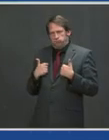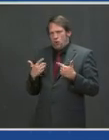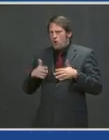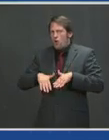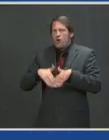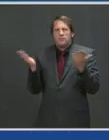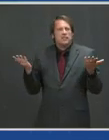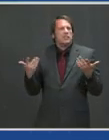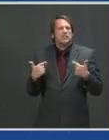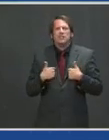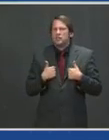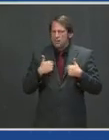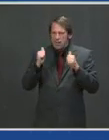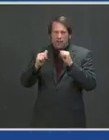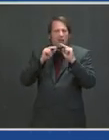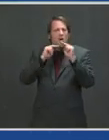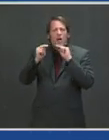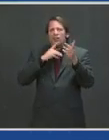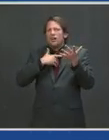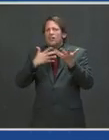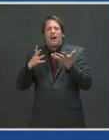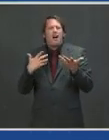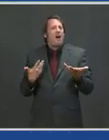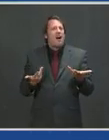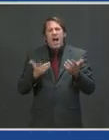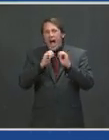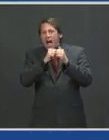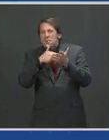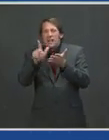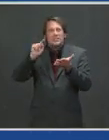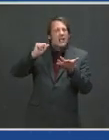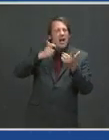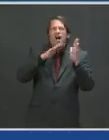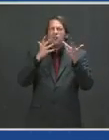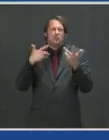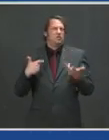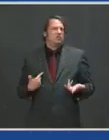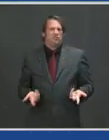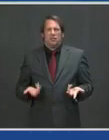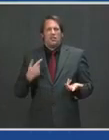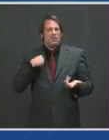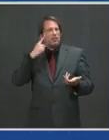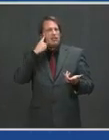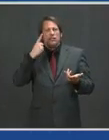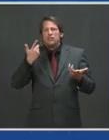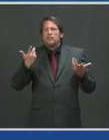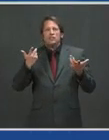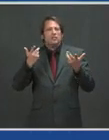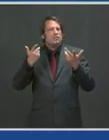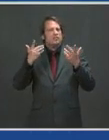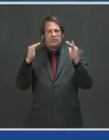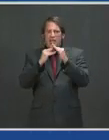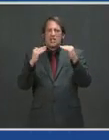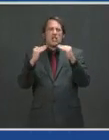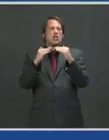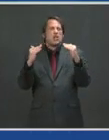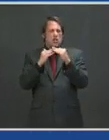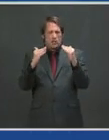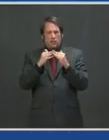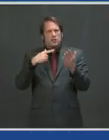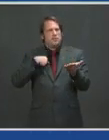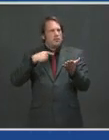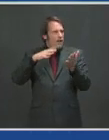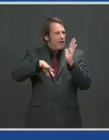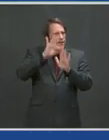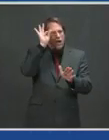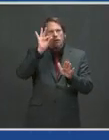that. I've come forward the best, most rational way, in my view, the fairest way to pay for it. But there are many other ways